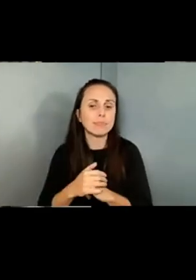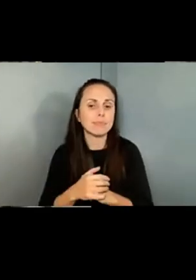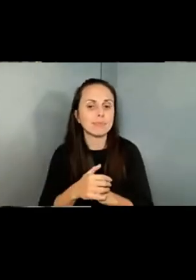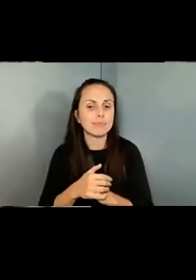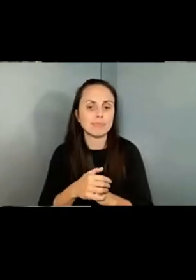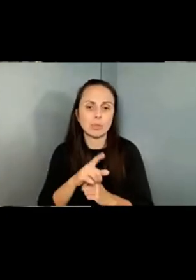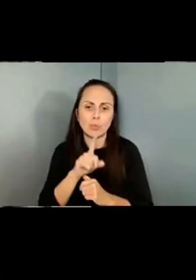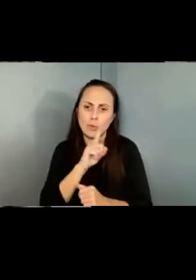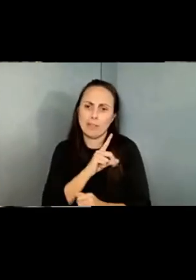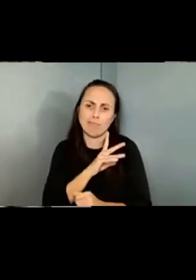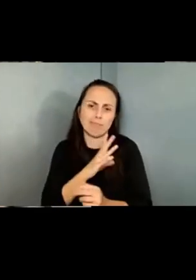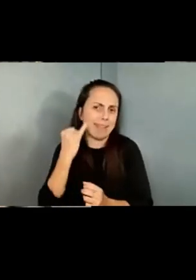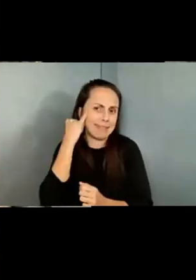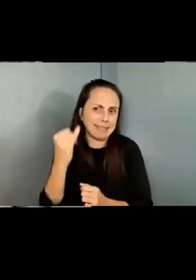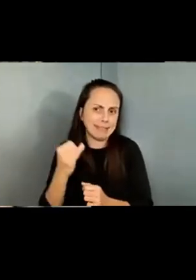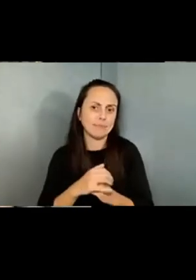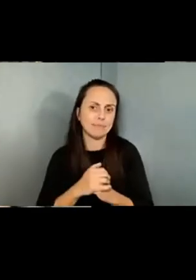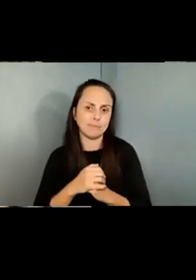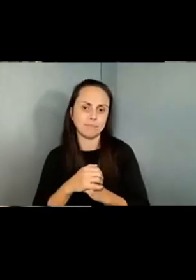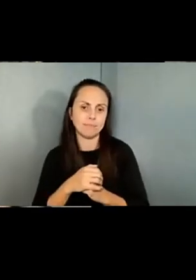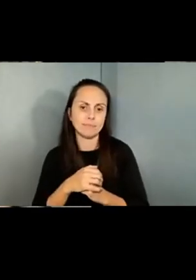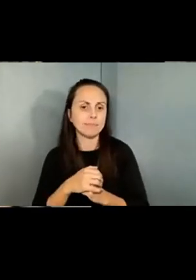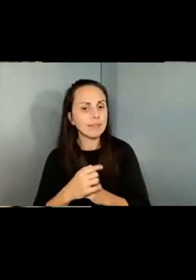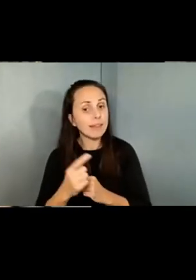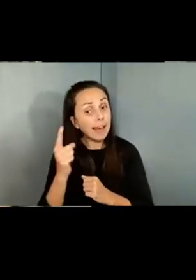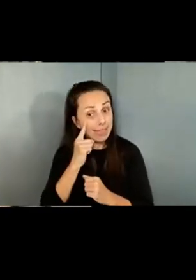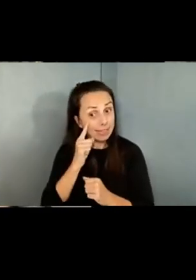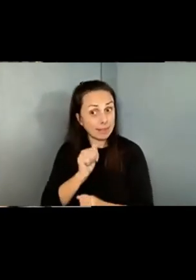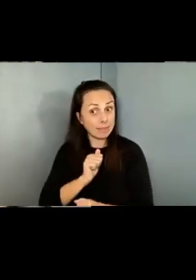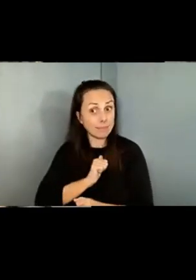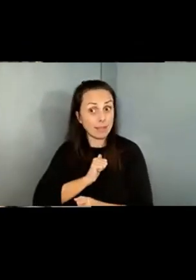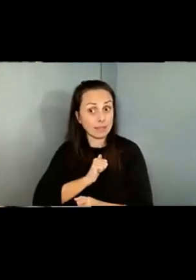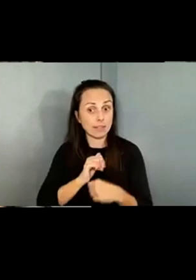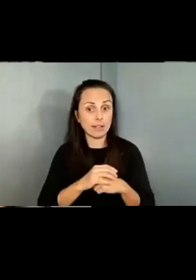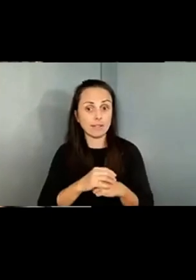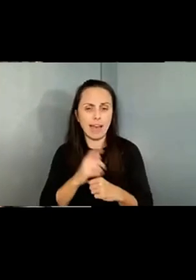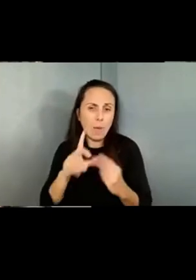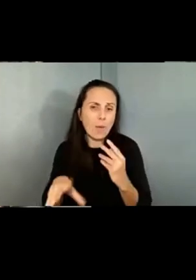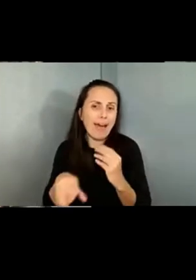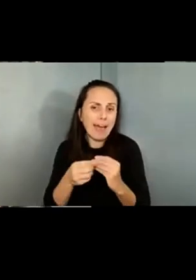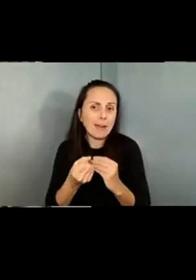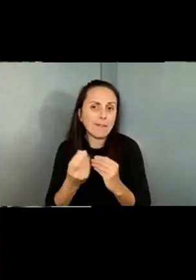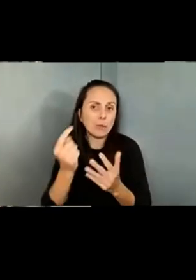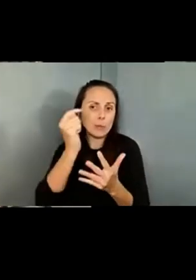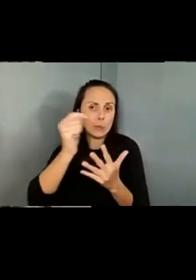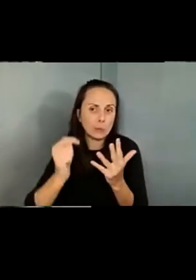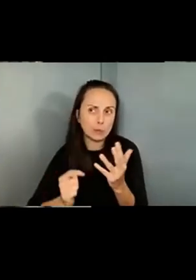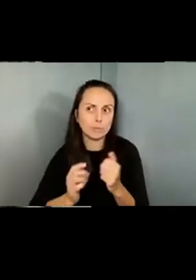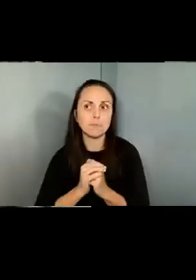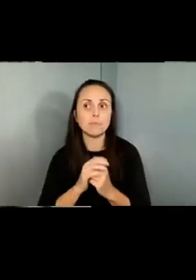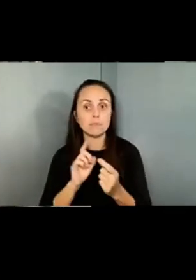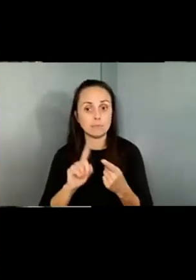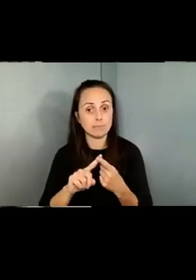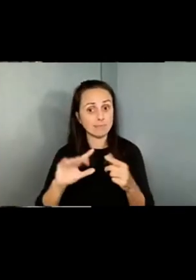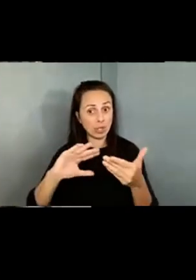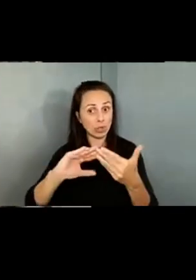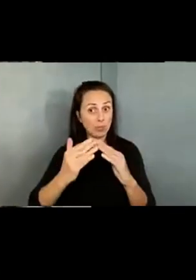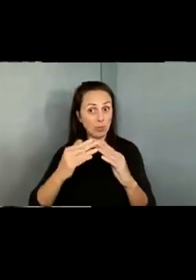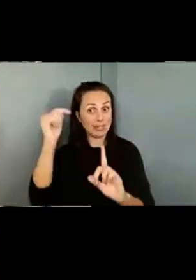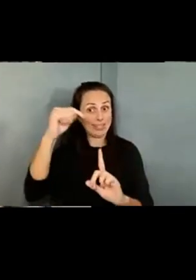before with the great suggestions. And I think for me, I'll add a couple things. One